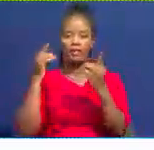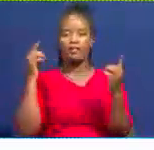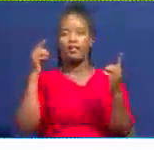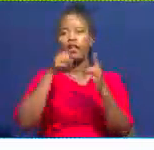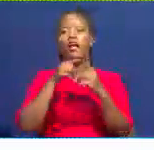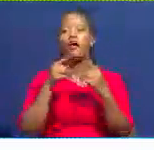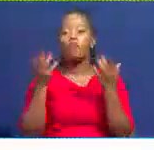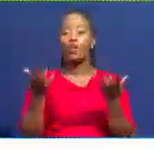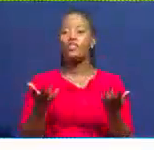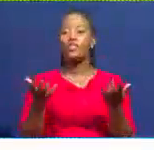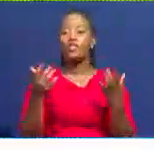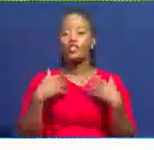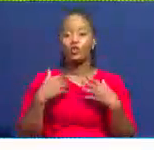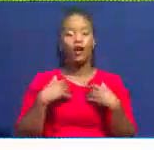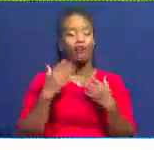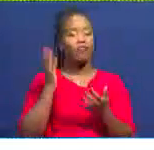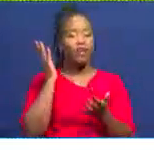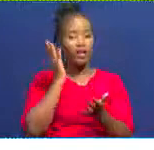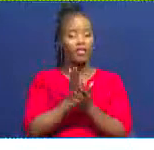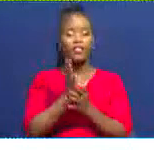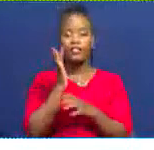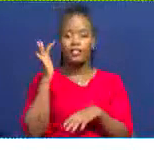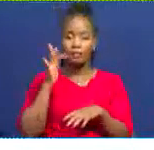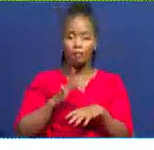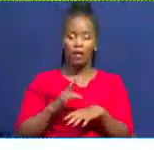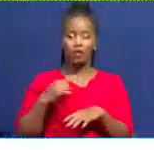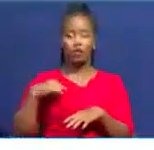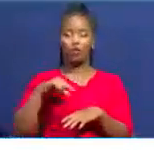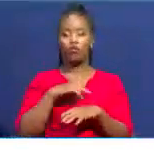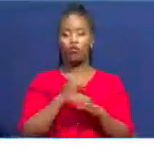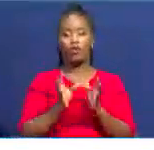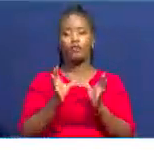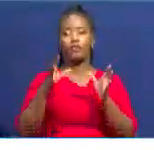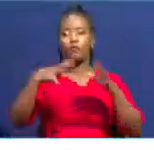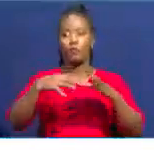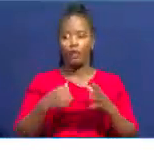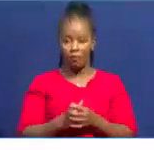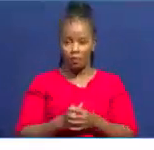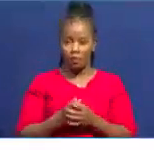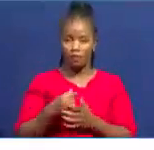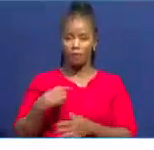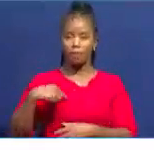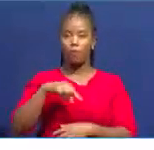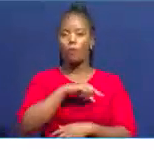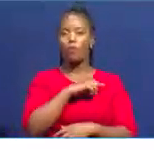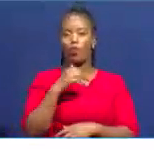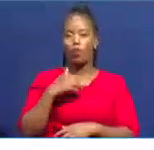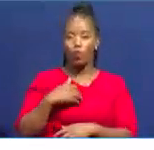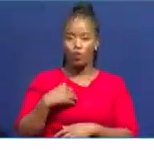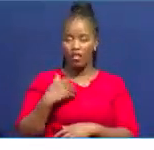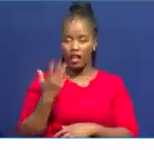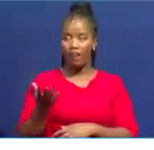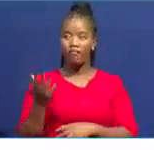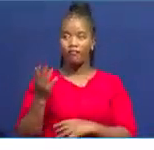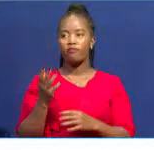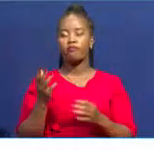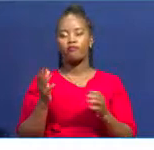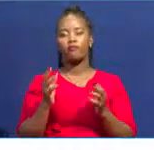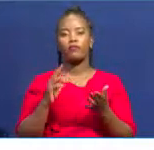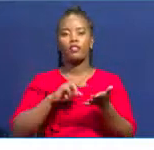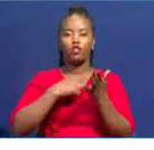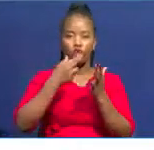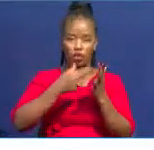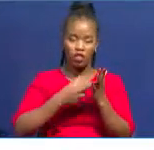a real and tangible impact on our environment and communities. We have set aside facilities to support our green